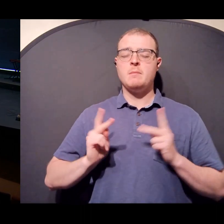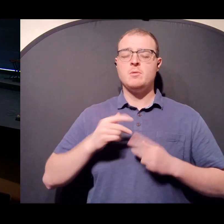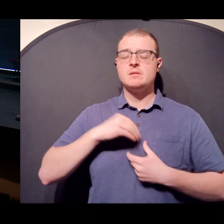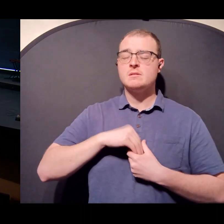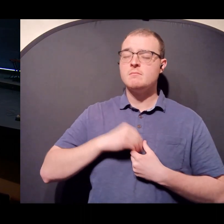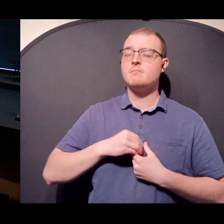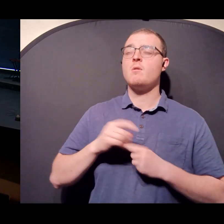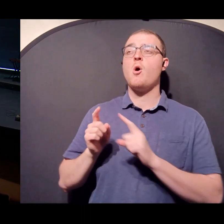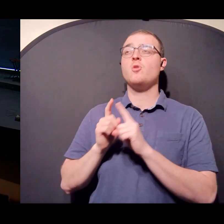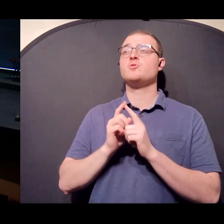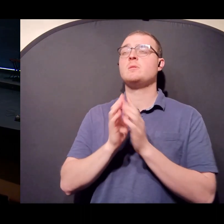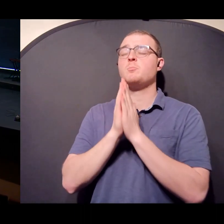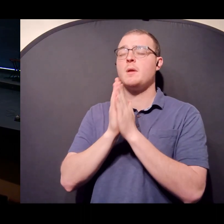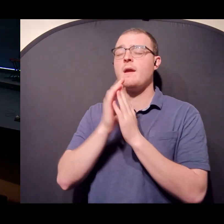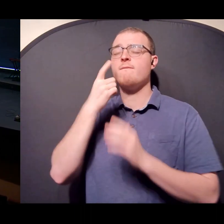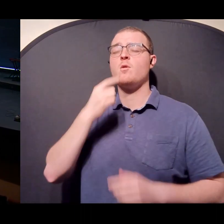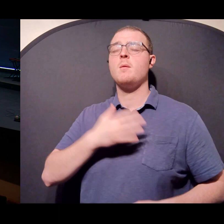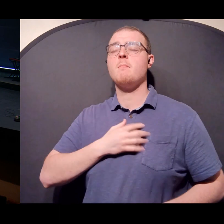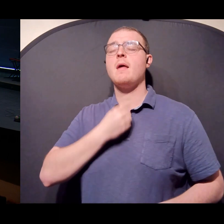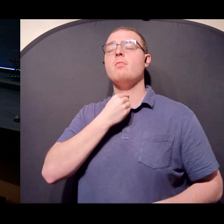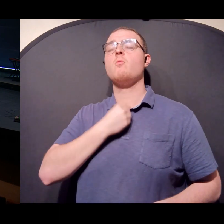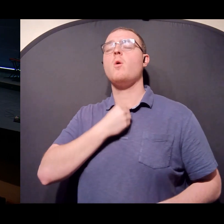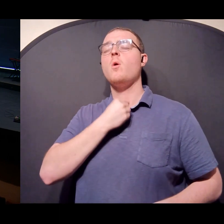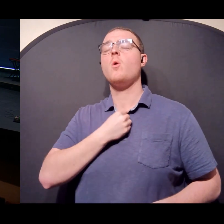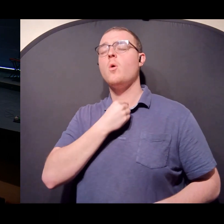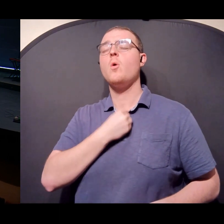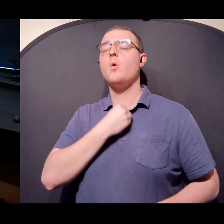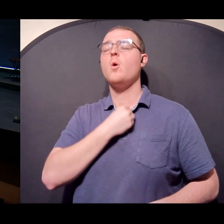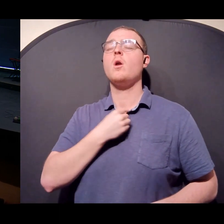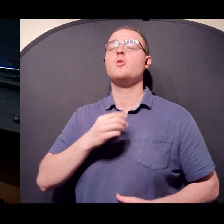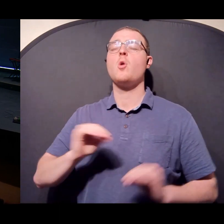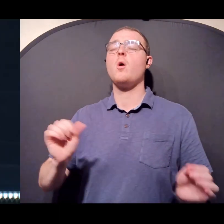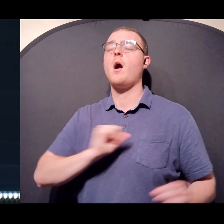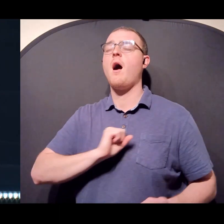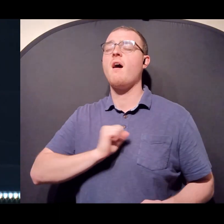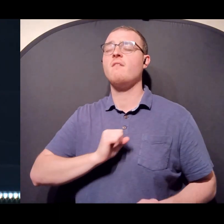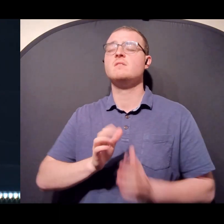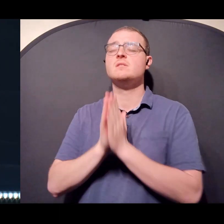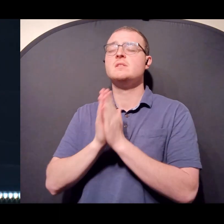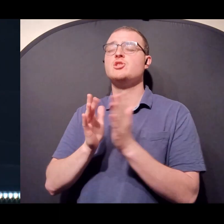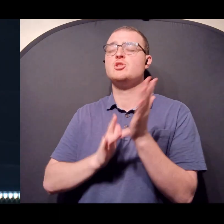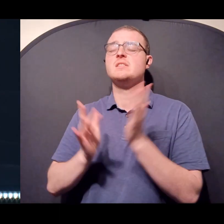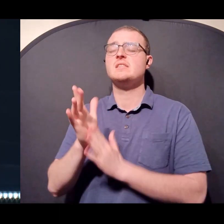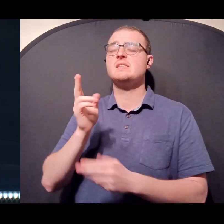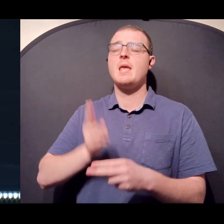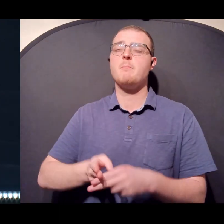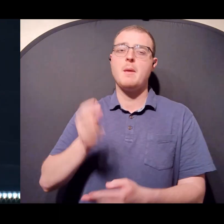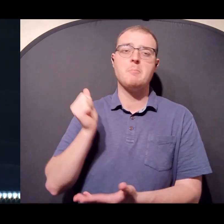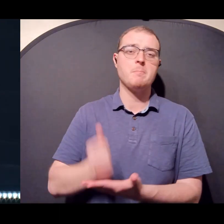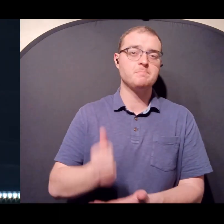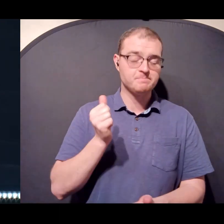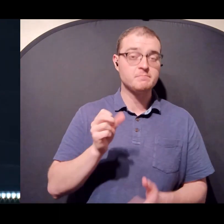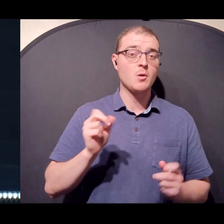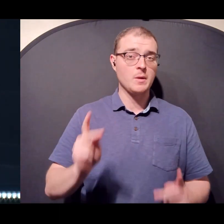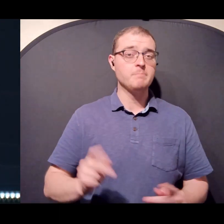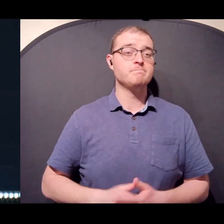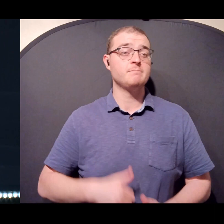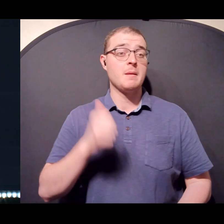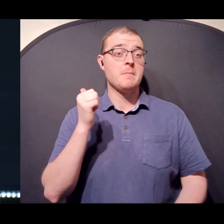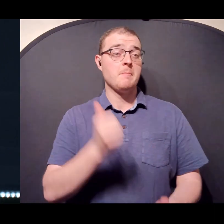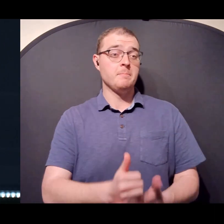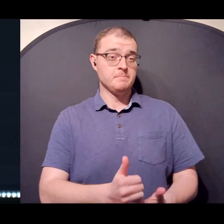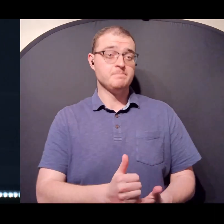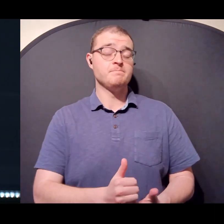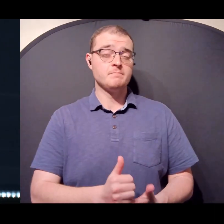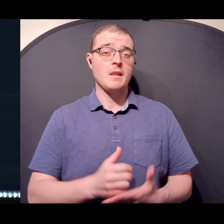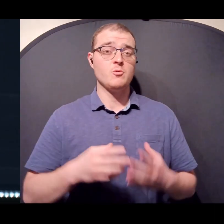And I also pray for my throat and my voice and no cough in Jesus' name. Amen. Amen. Amen.